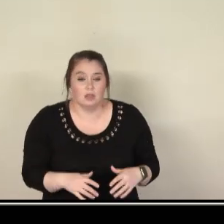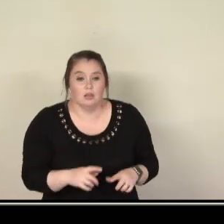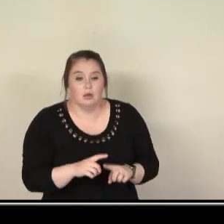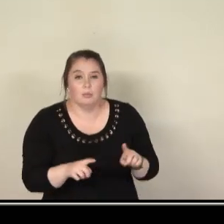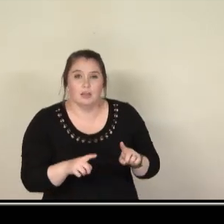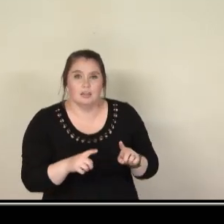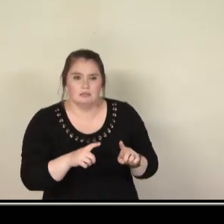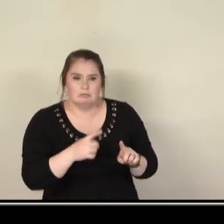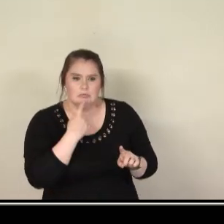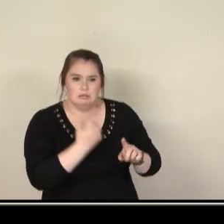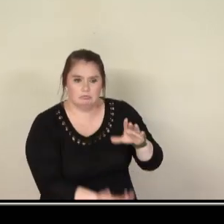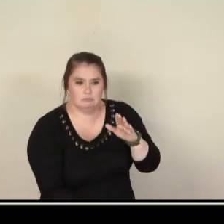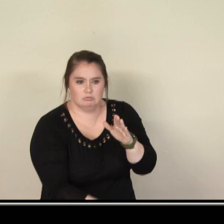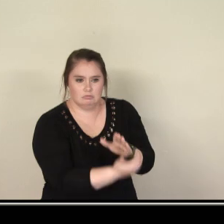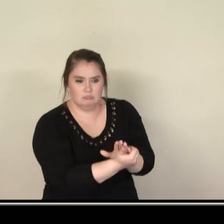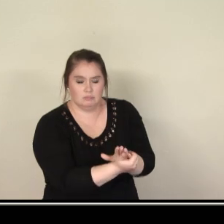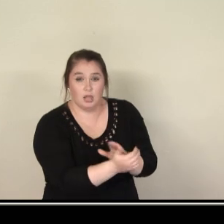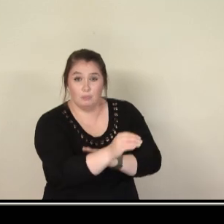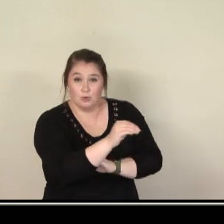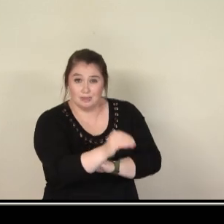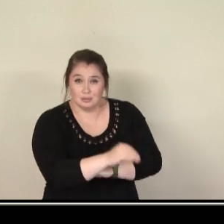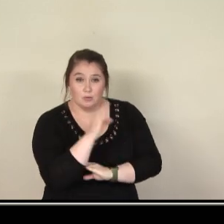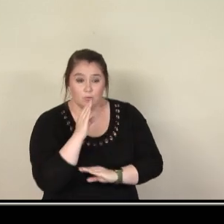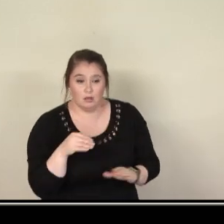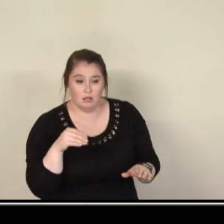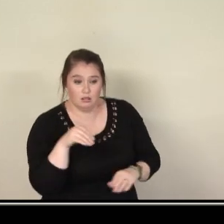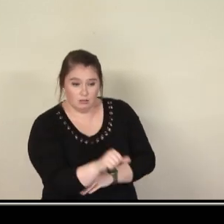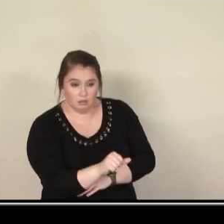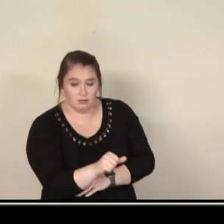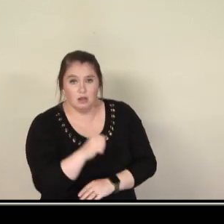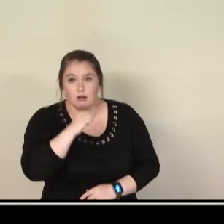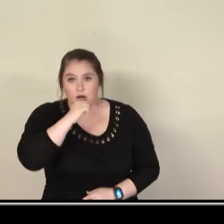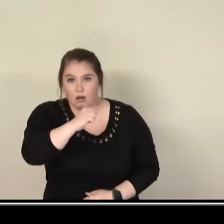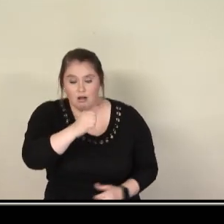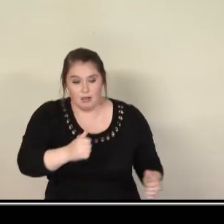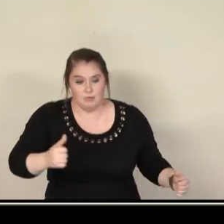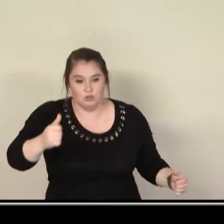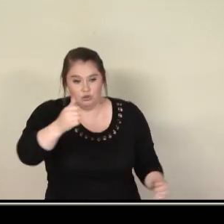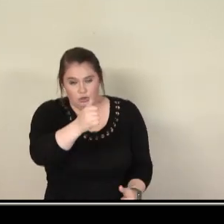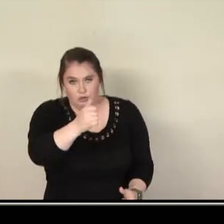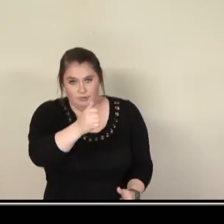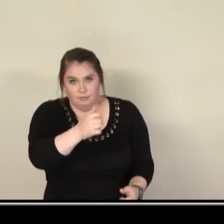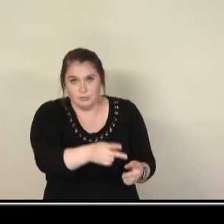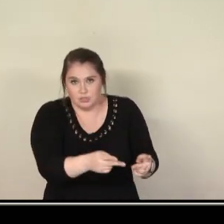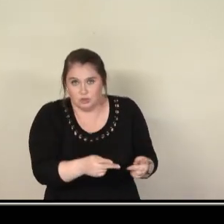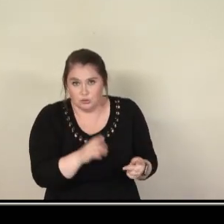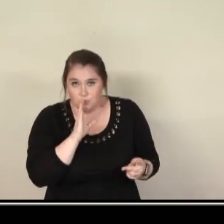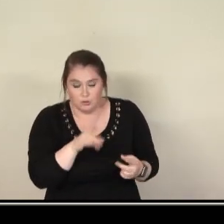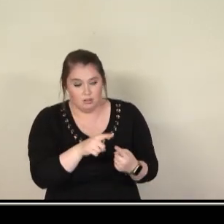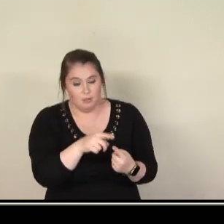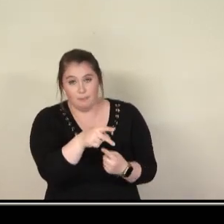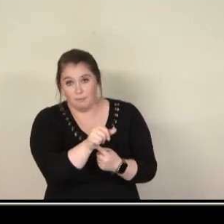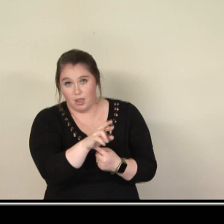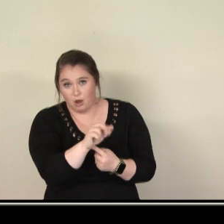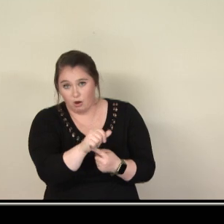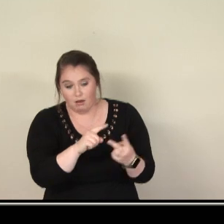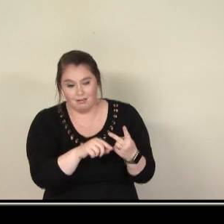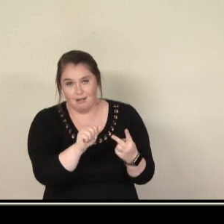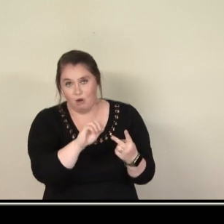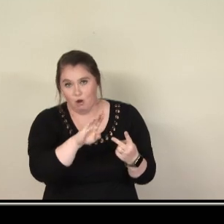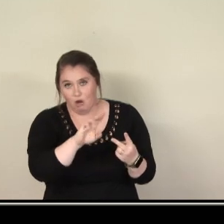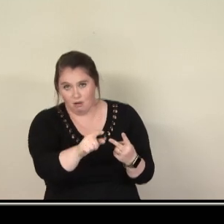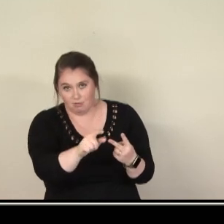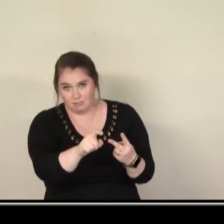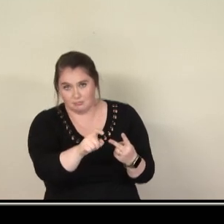floor that some percentage would go to non-administrative positions as well, paraprofessionals and auxiliary